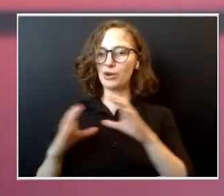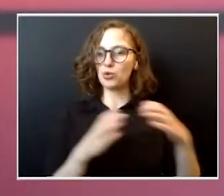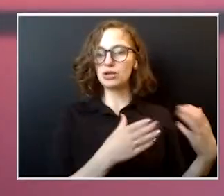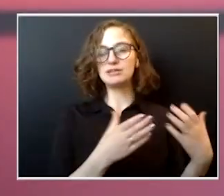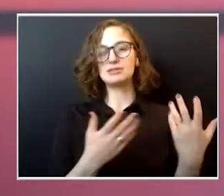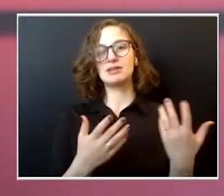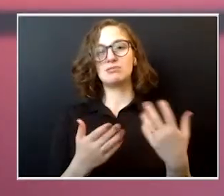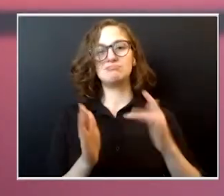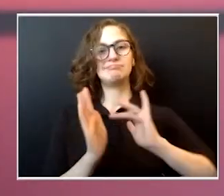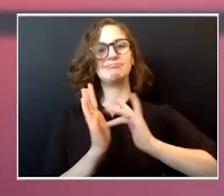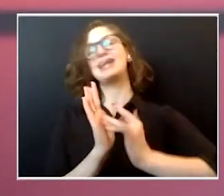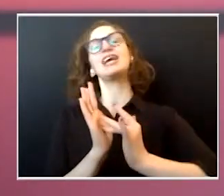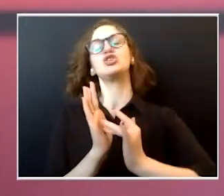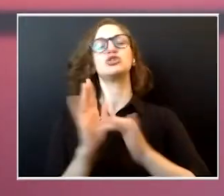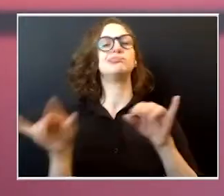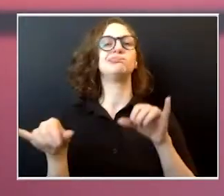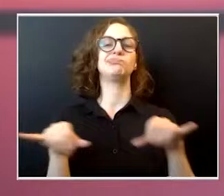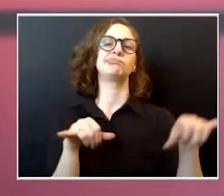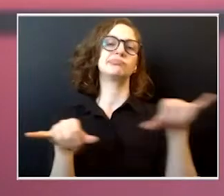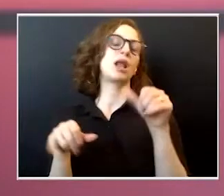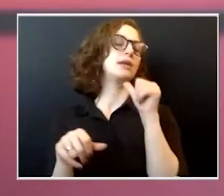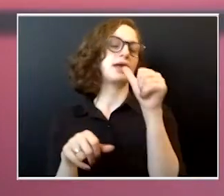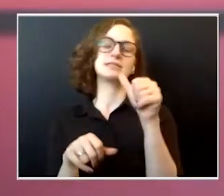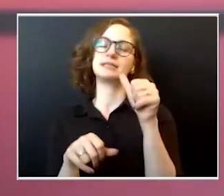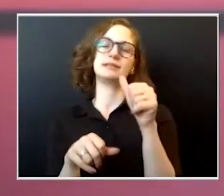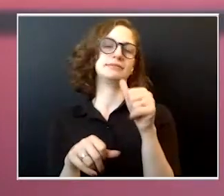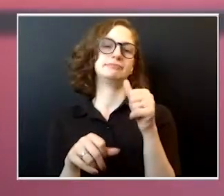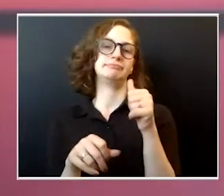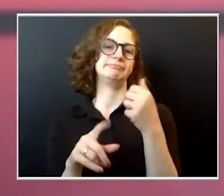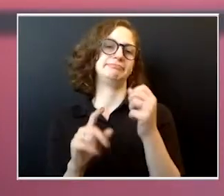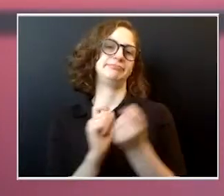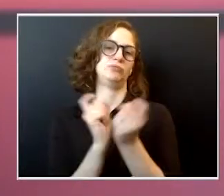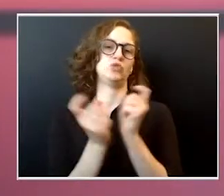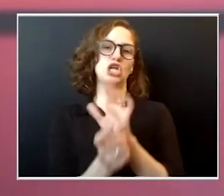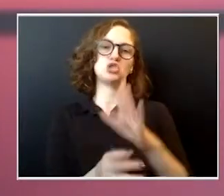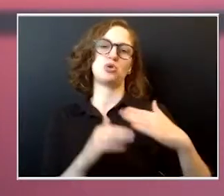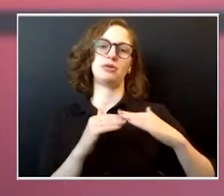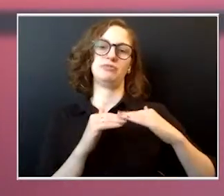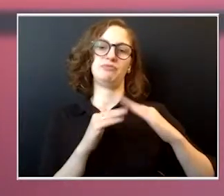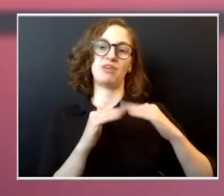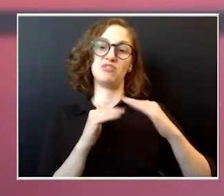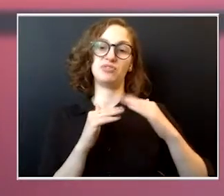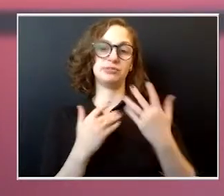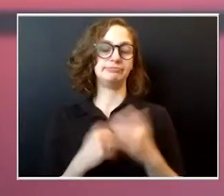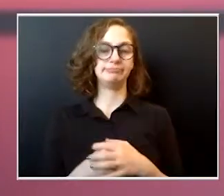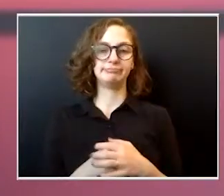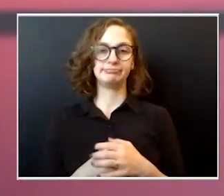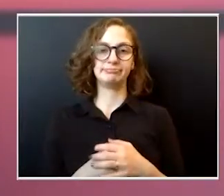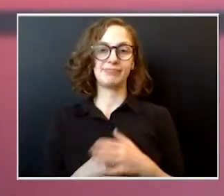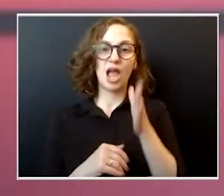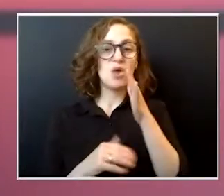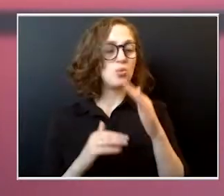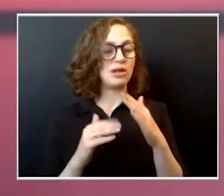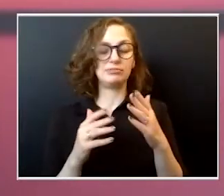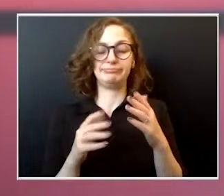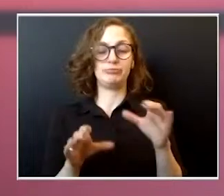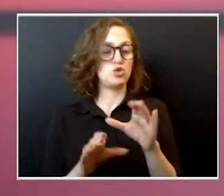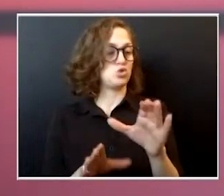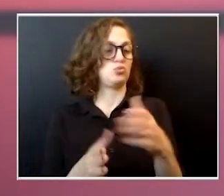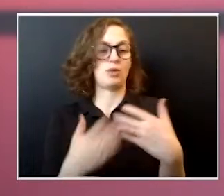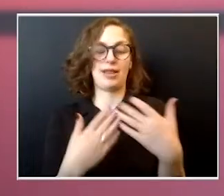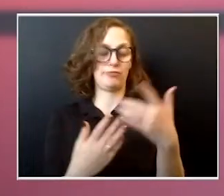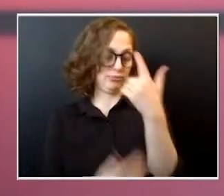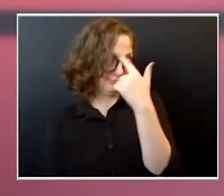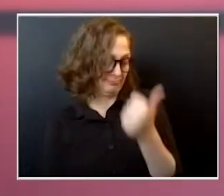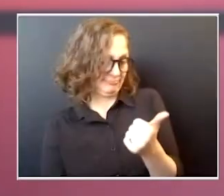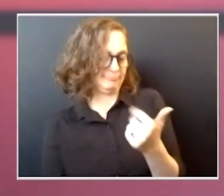change the outcome of the valve. The valve kind of does what it does. Yep. But you do have to treat the other underlying factors.